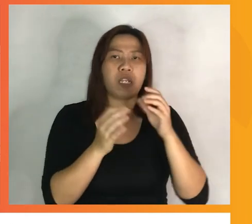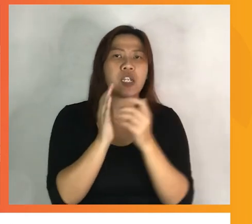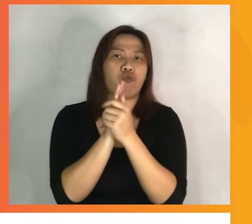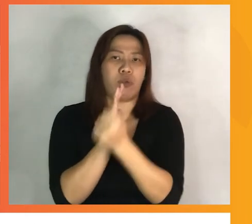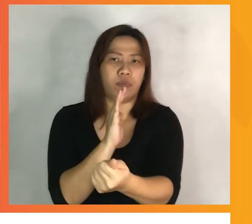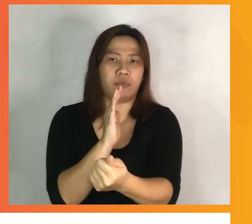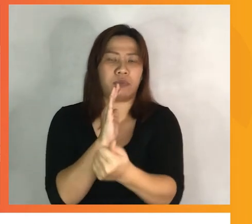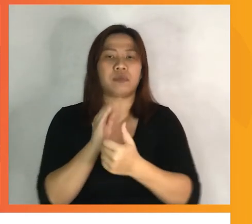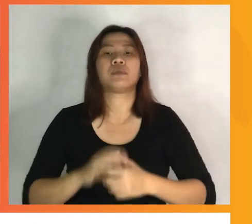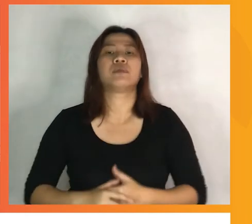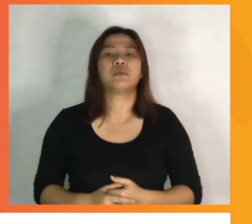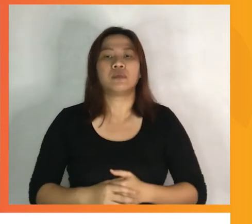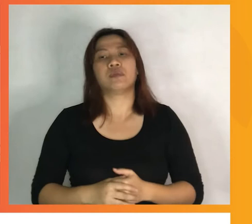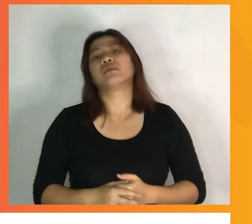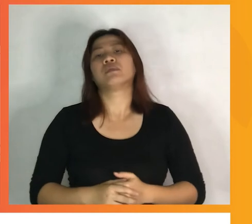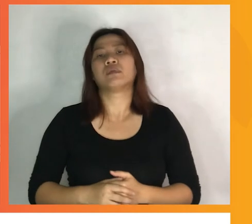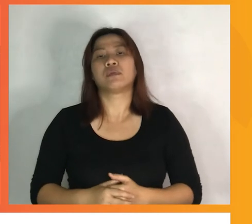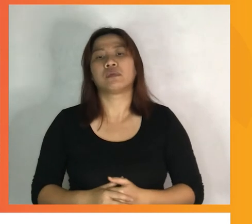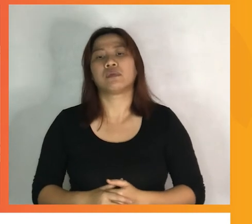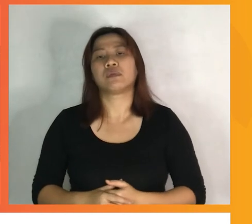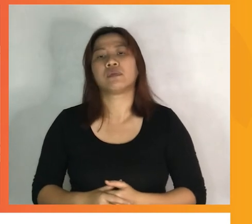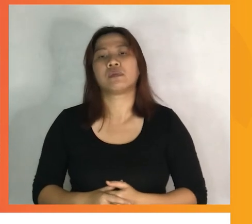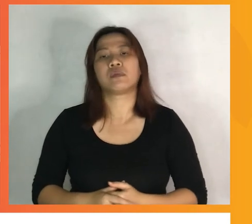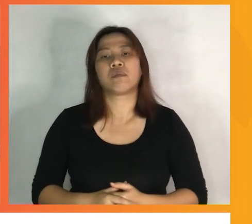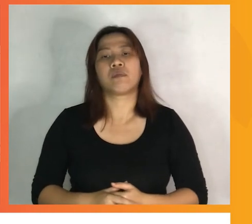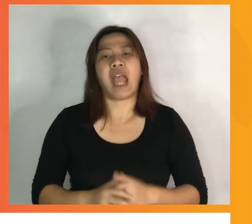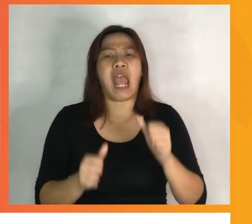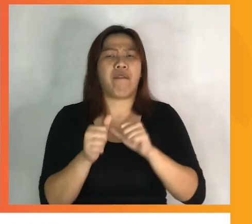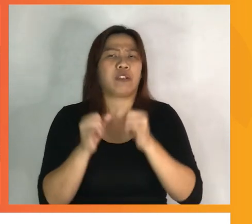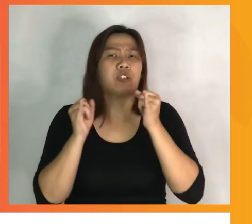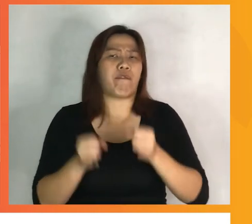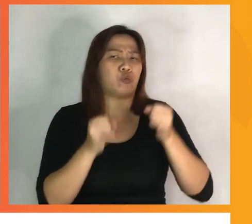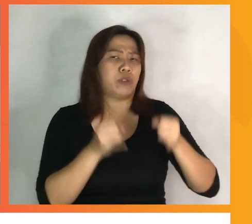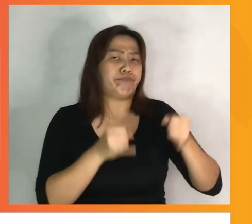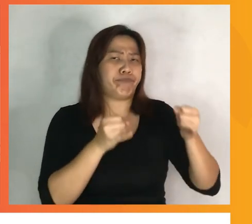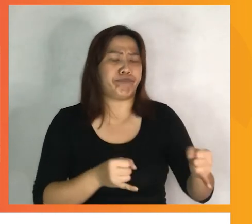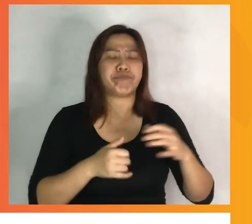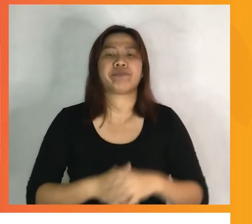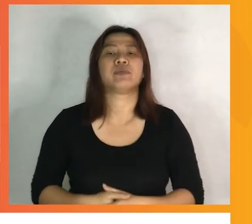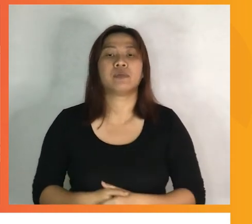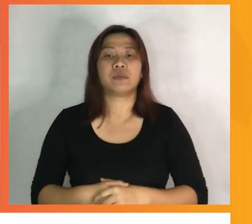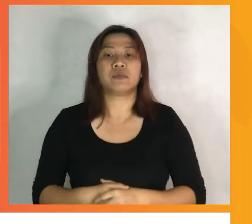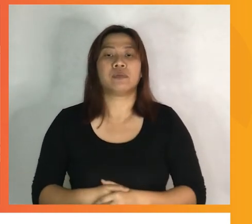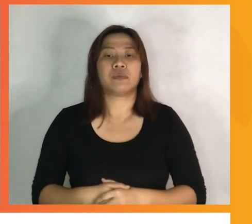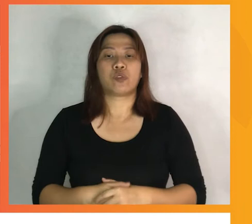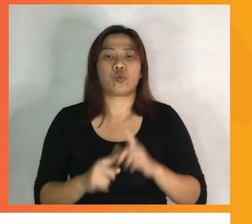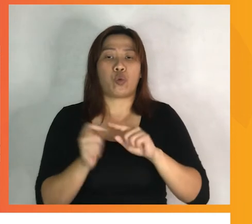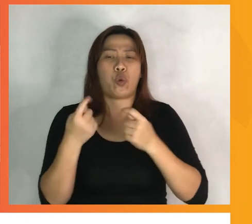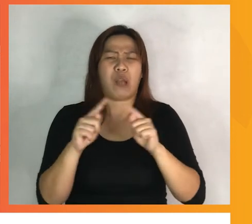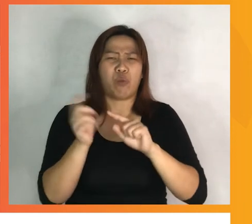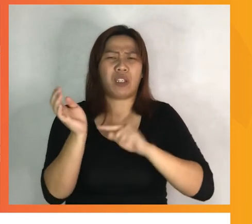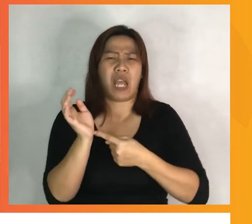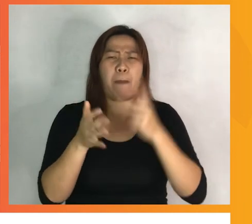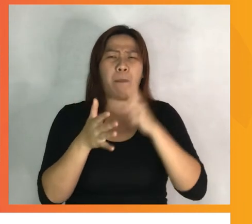skill. So utilize the specific abilities of every individual. Try